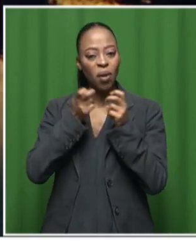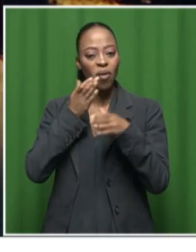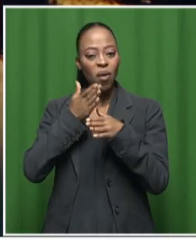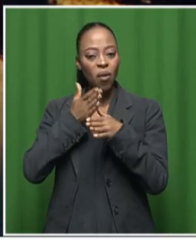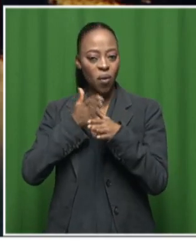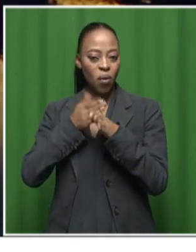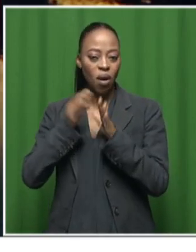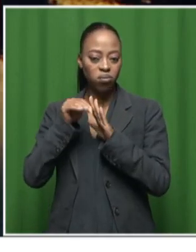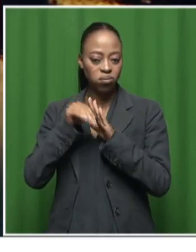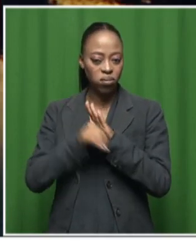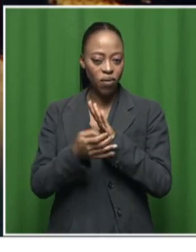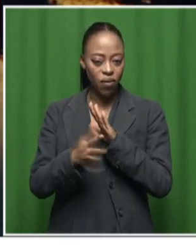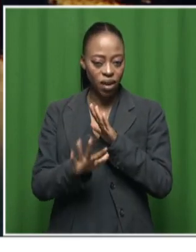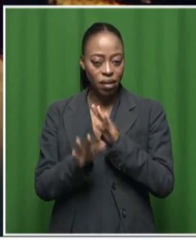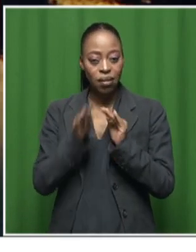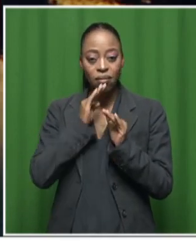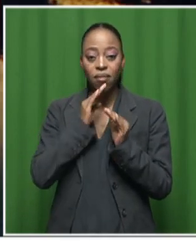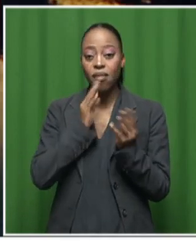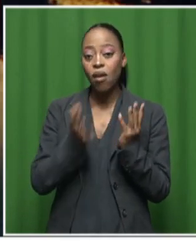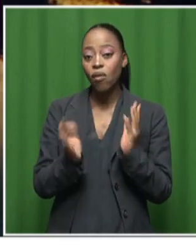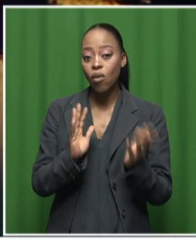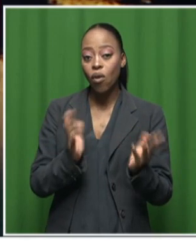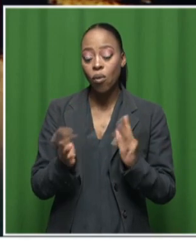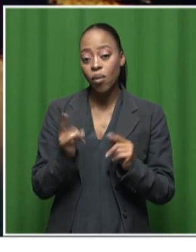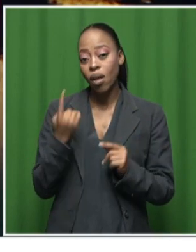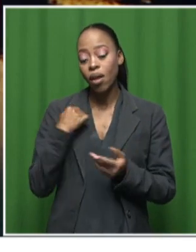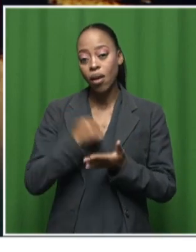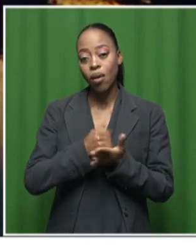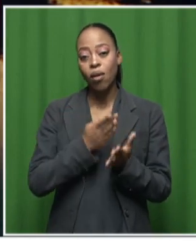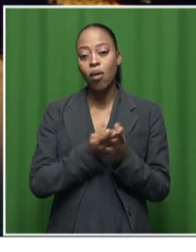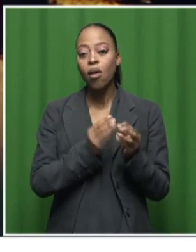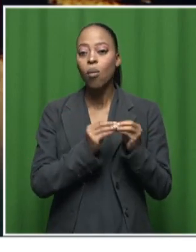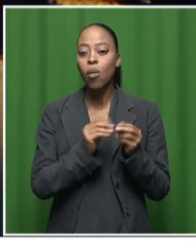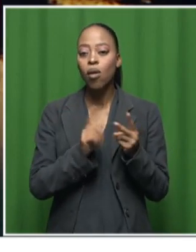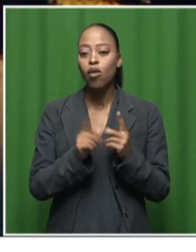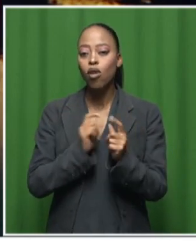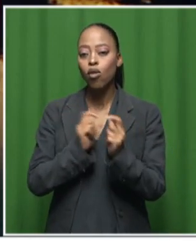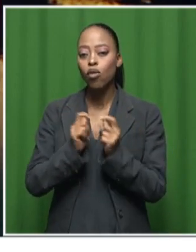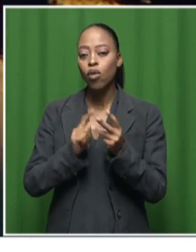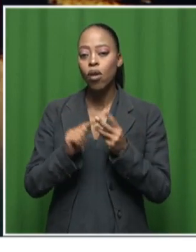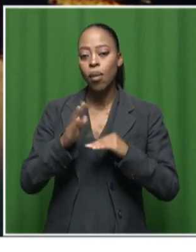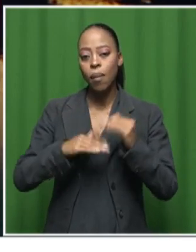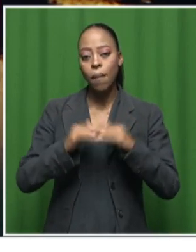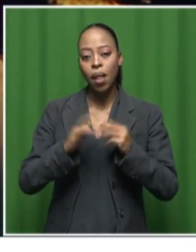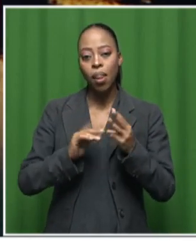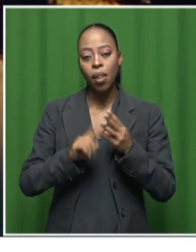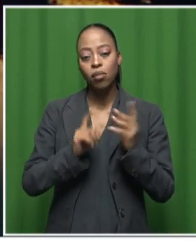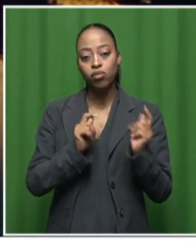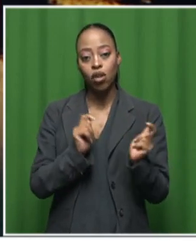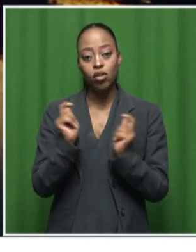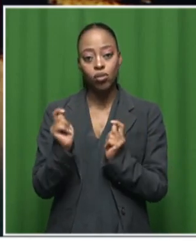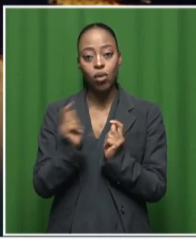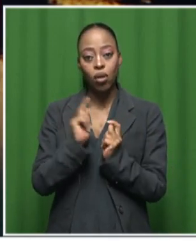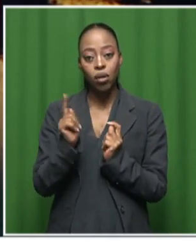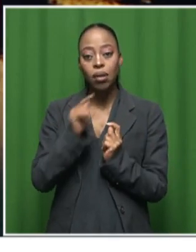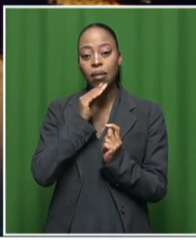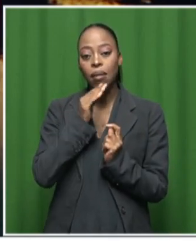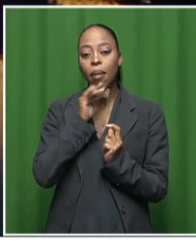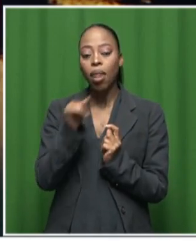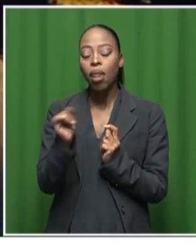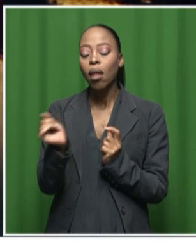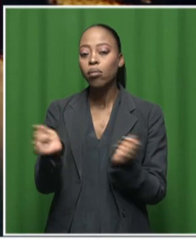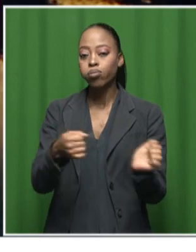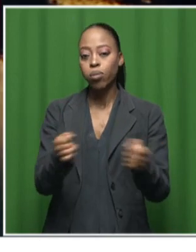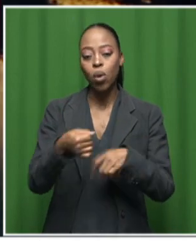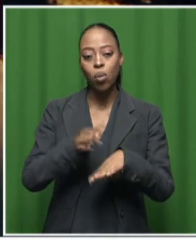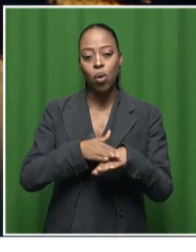of 2022. Now, that's compared to the previous quarter. Manufacturing, trade, construction and transport industries recorded the largest job